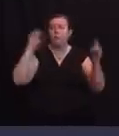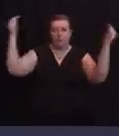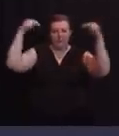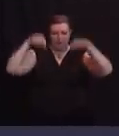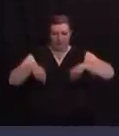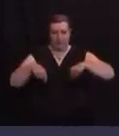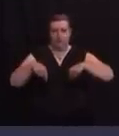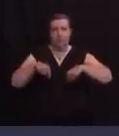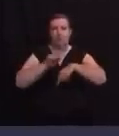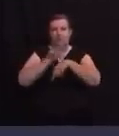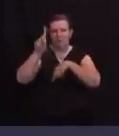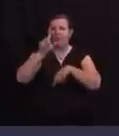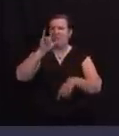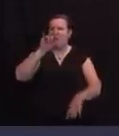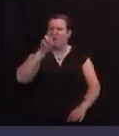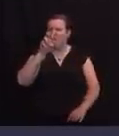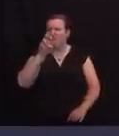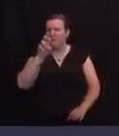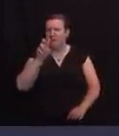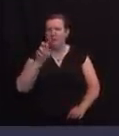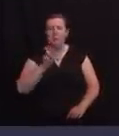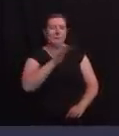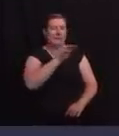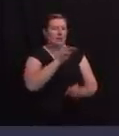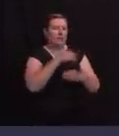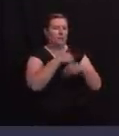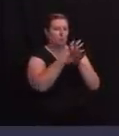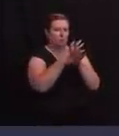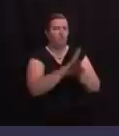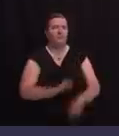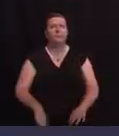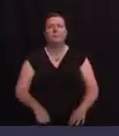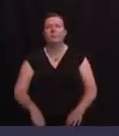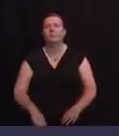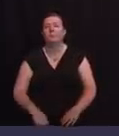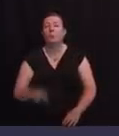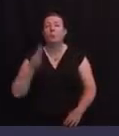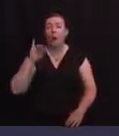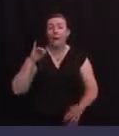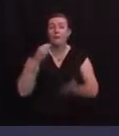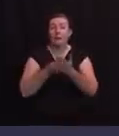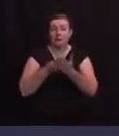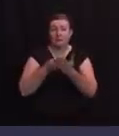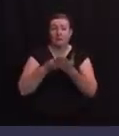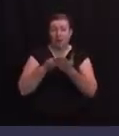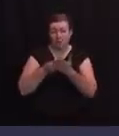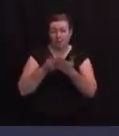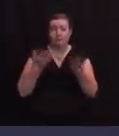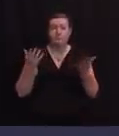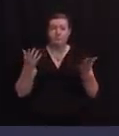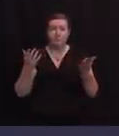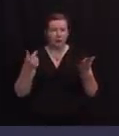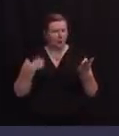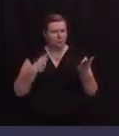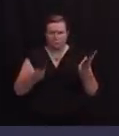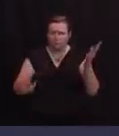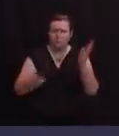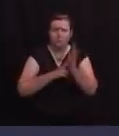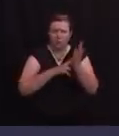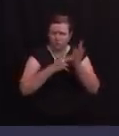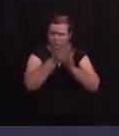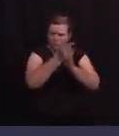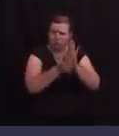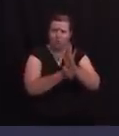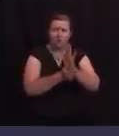otherwise. Real quick, Daniel, on unemployment fund money, I signed a law, Paramel, several months ago